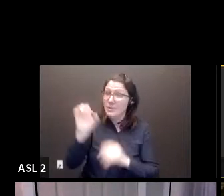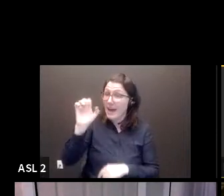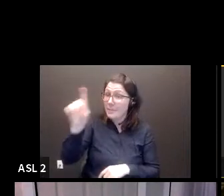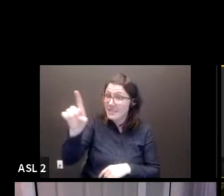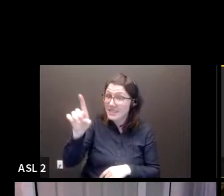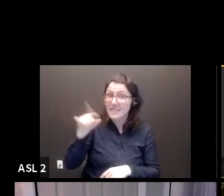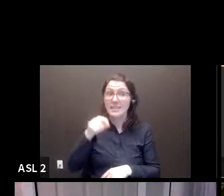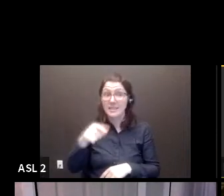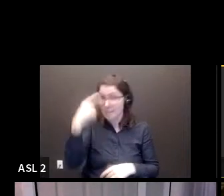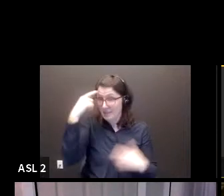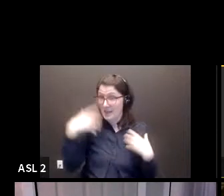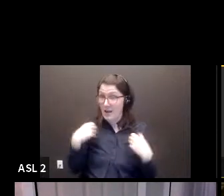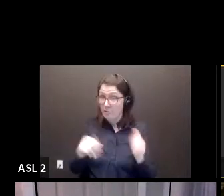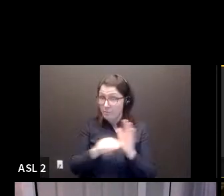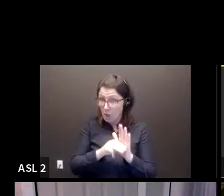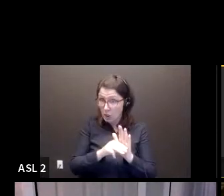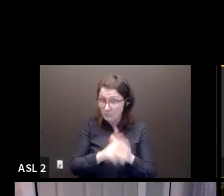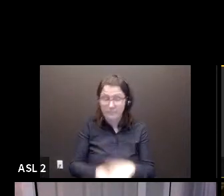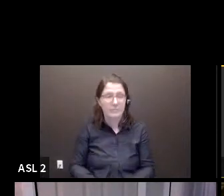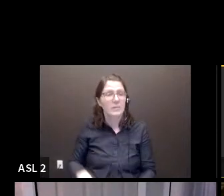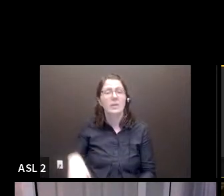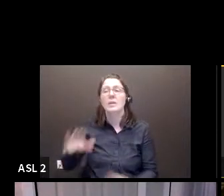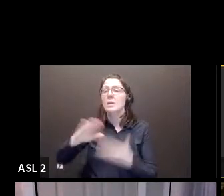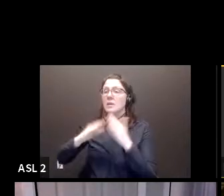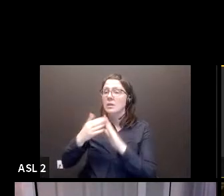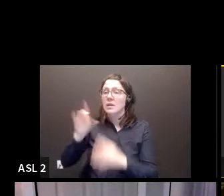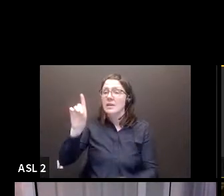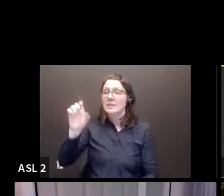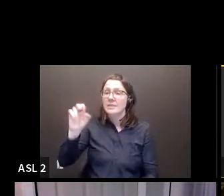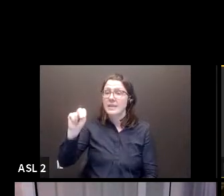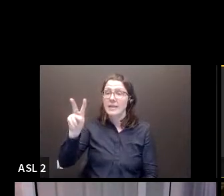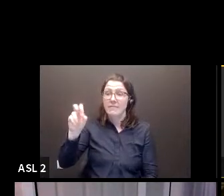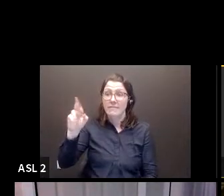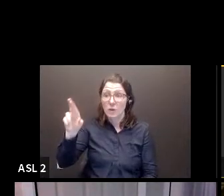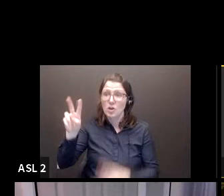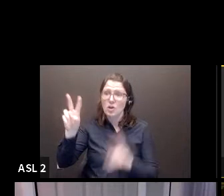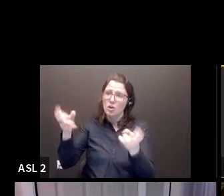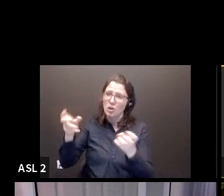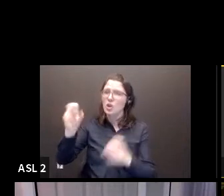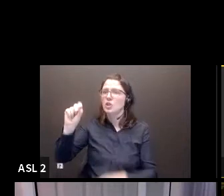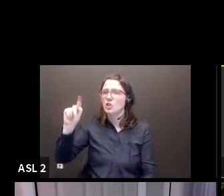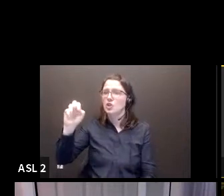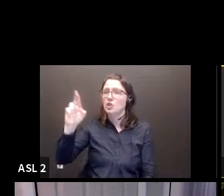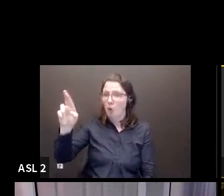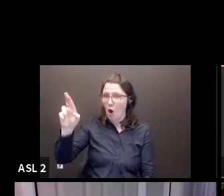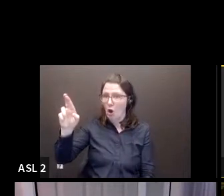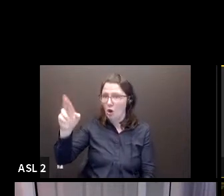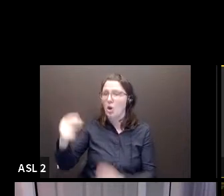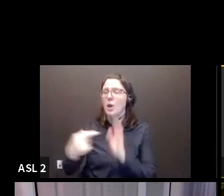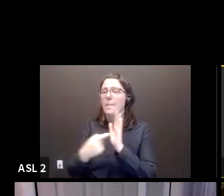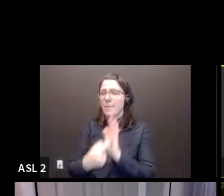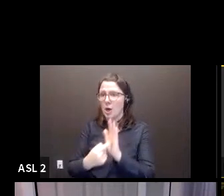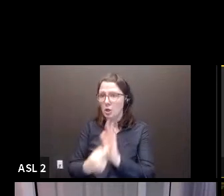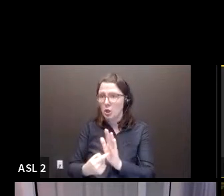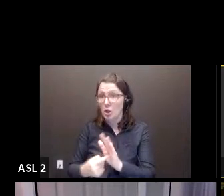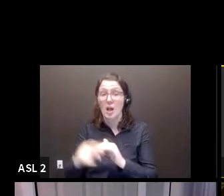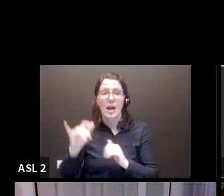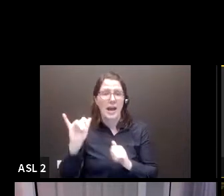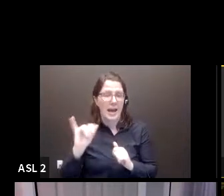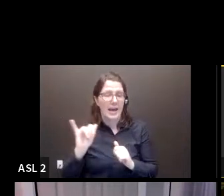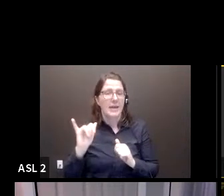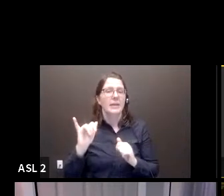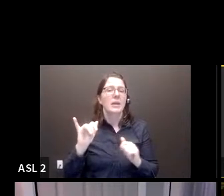police star model and of course one that is probably most well known the eugene oregon police cahoots model